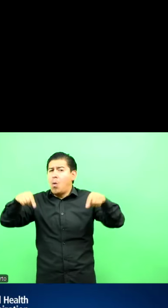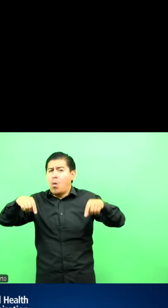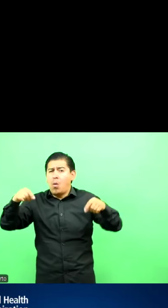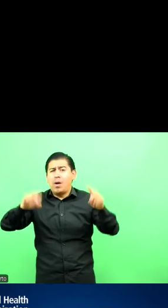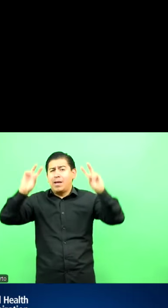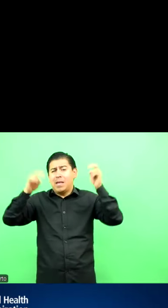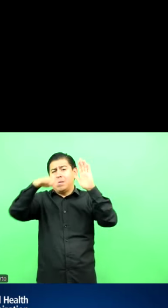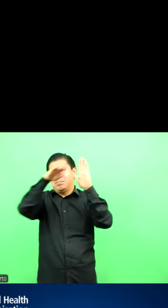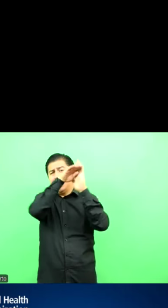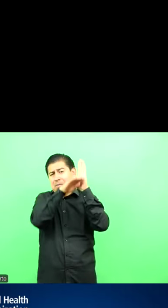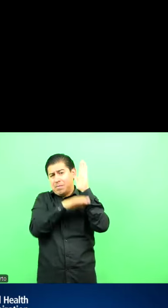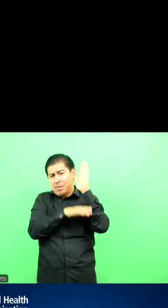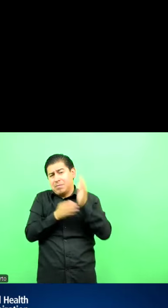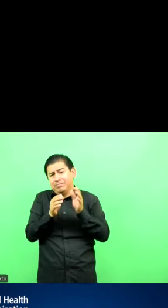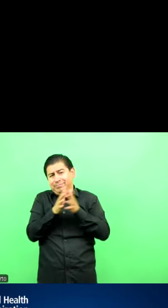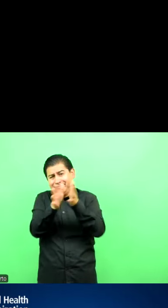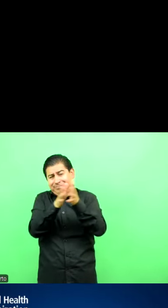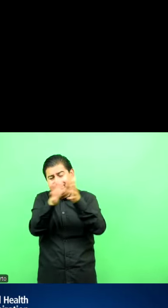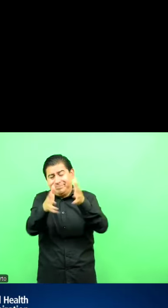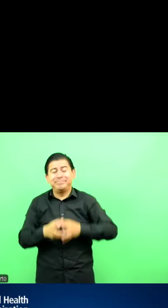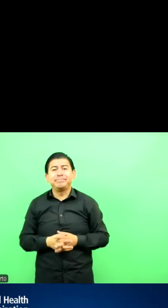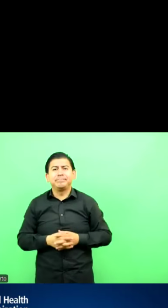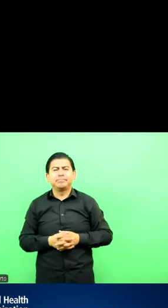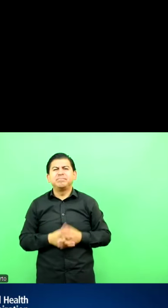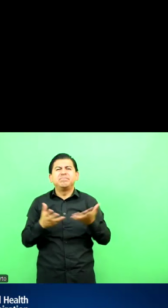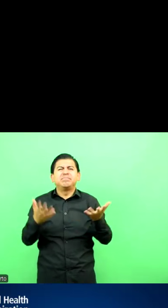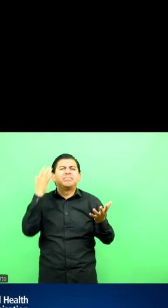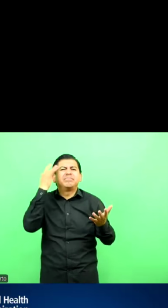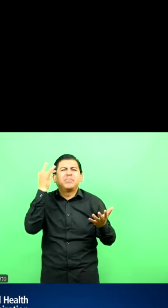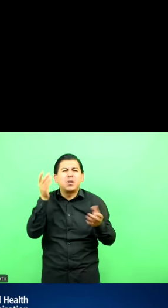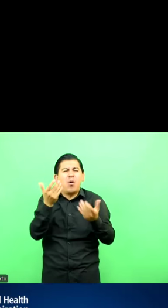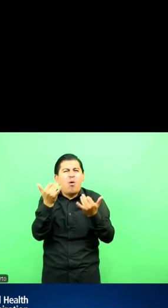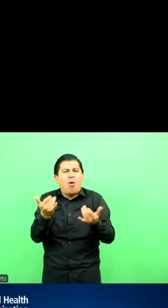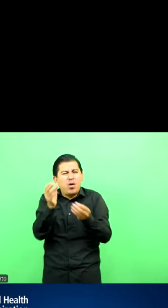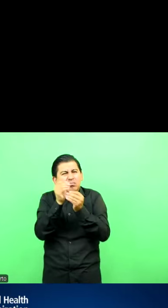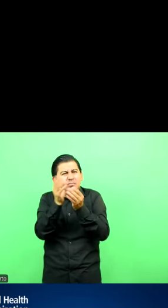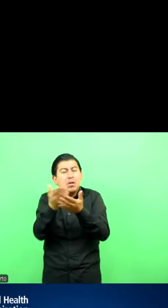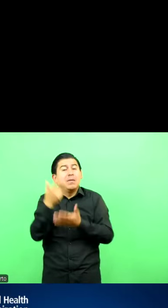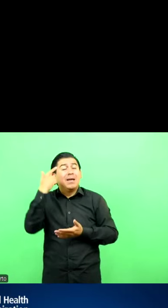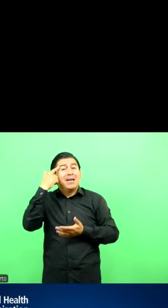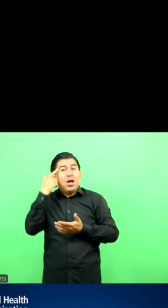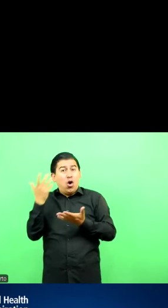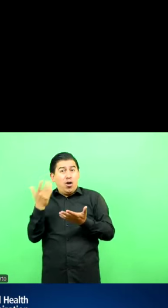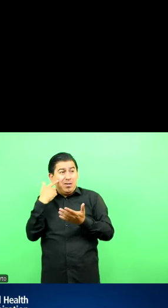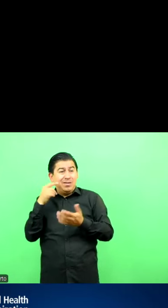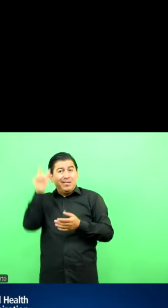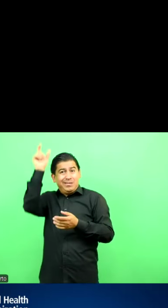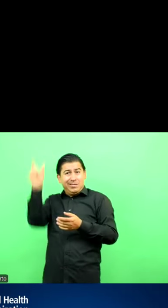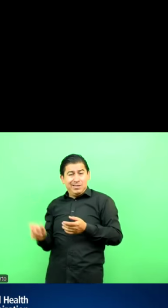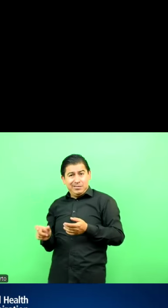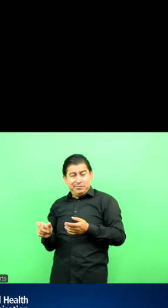list on the right side, from morbidity to supply chain affected, all this precursor needs